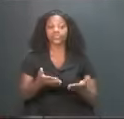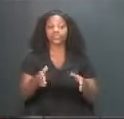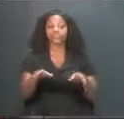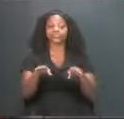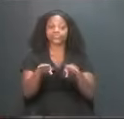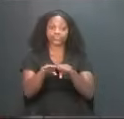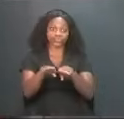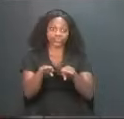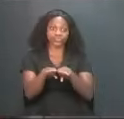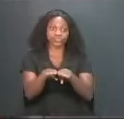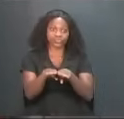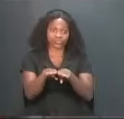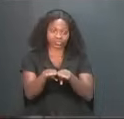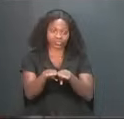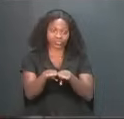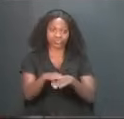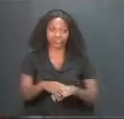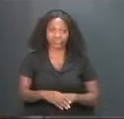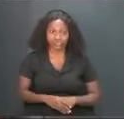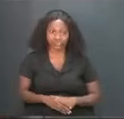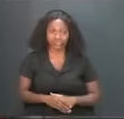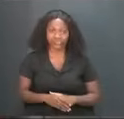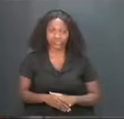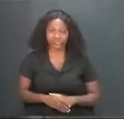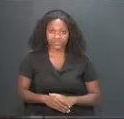and adjournment, and a deserving one, of course.